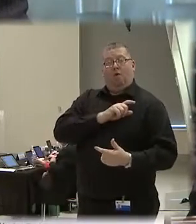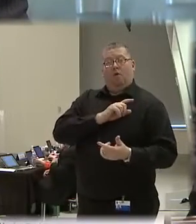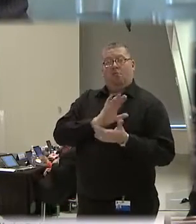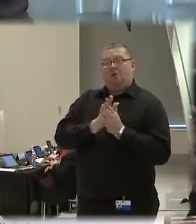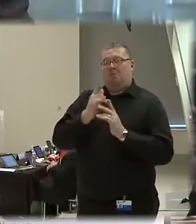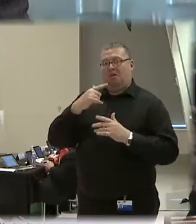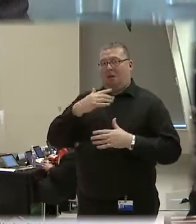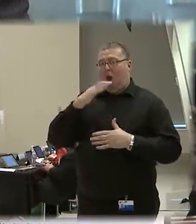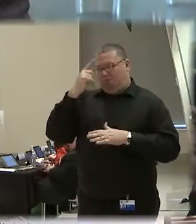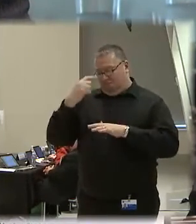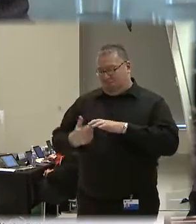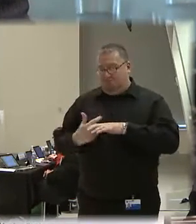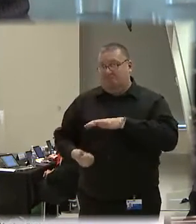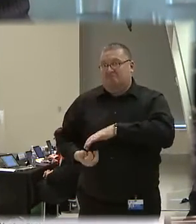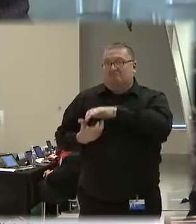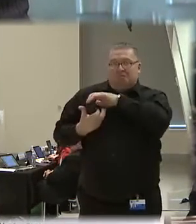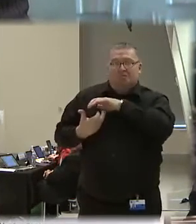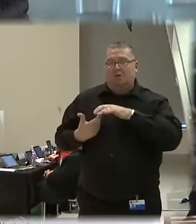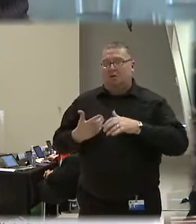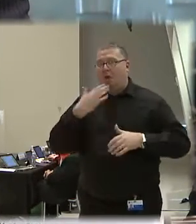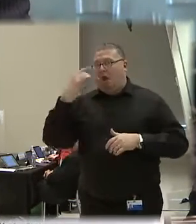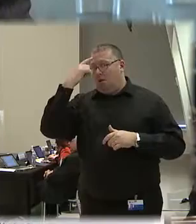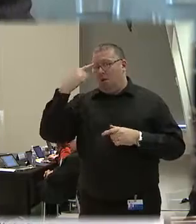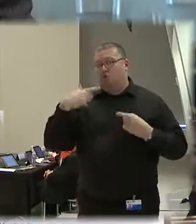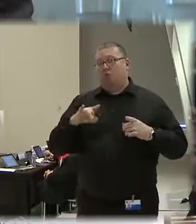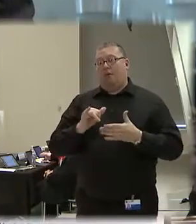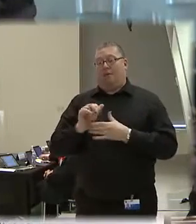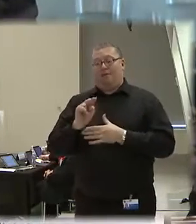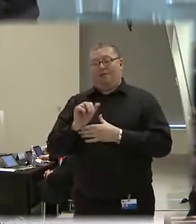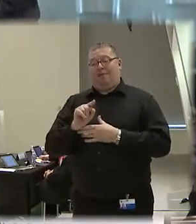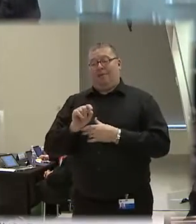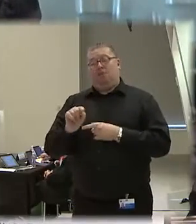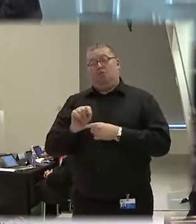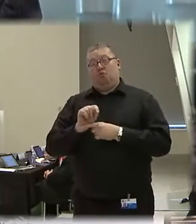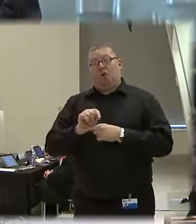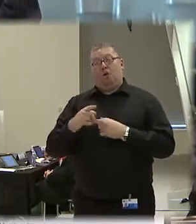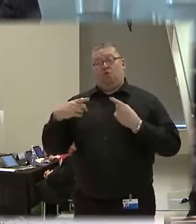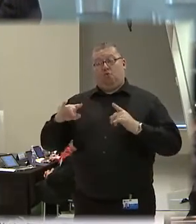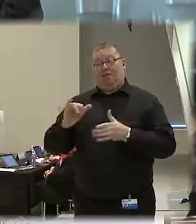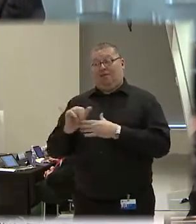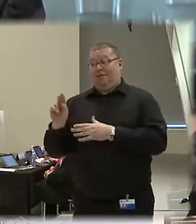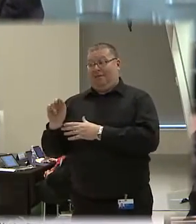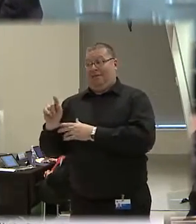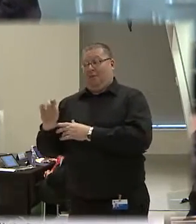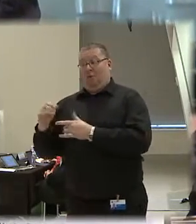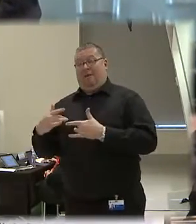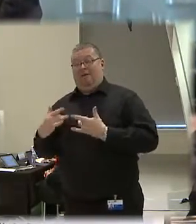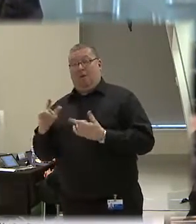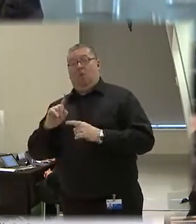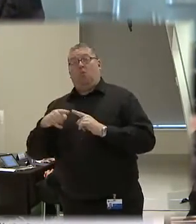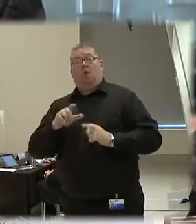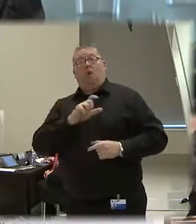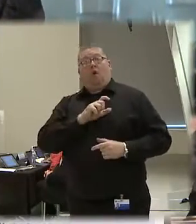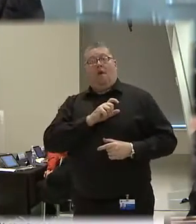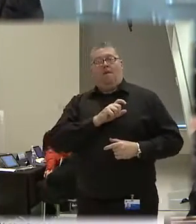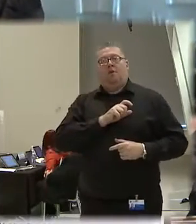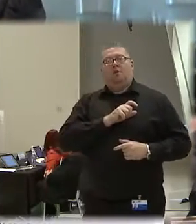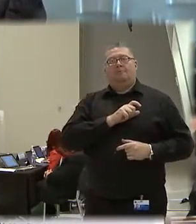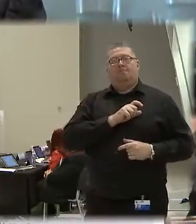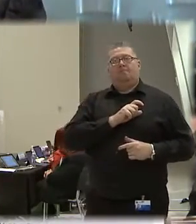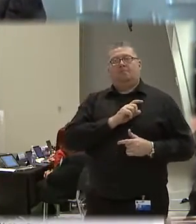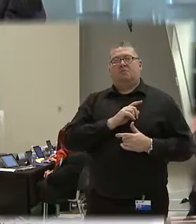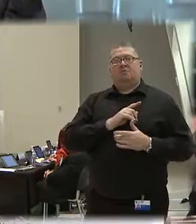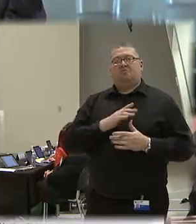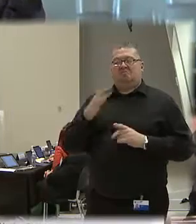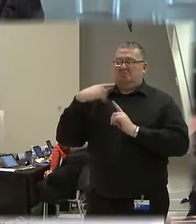hot. And during the NATO training and during the actual NATO event, when officers who were being subjected to